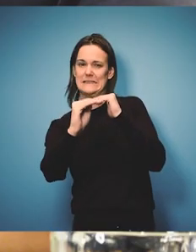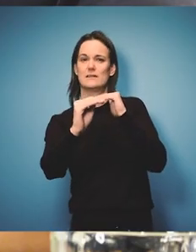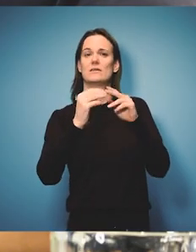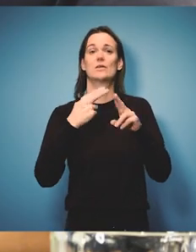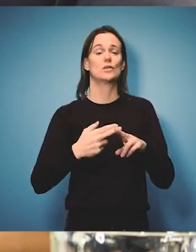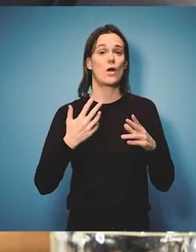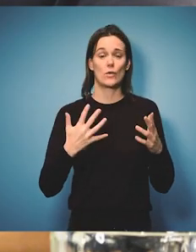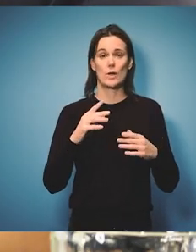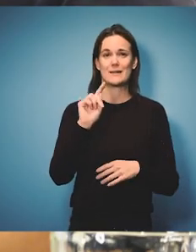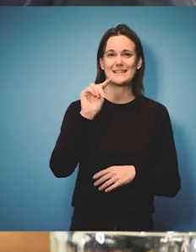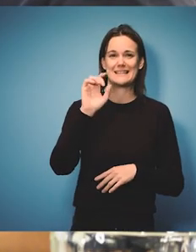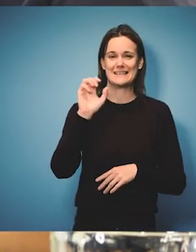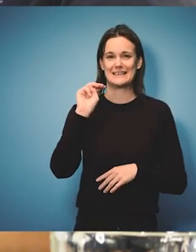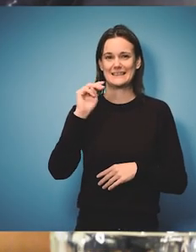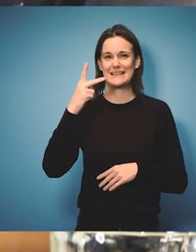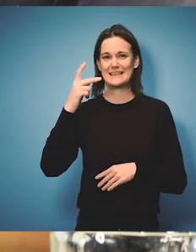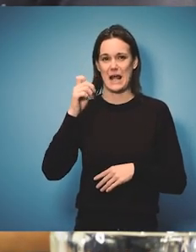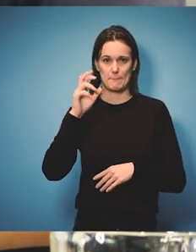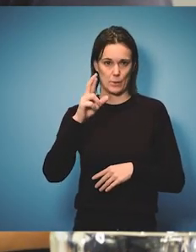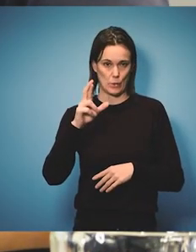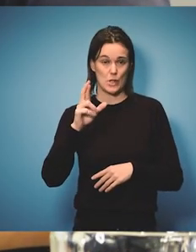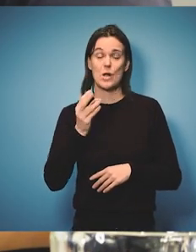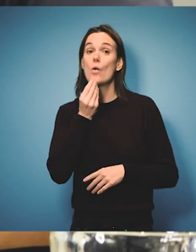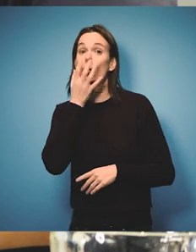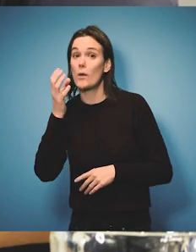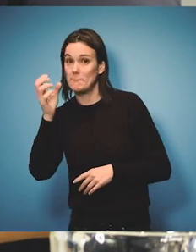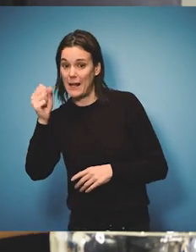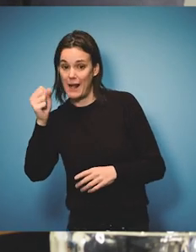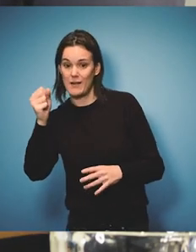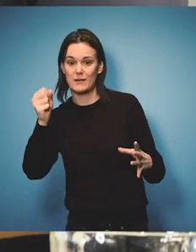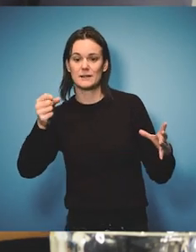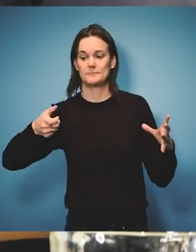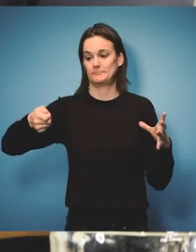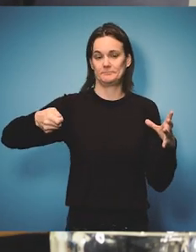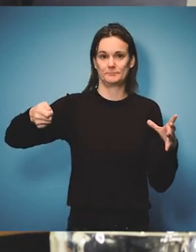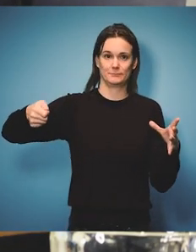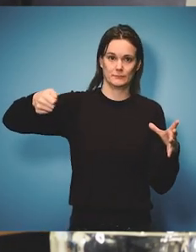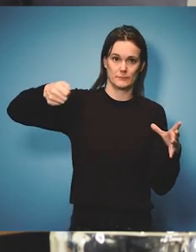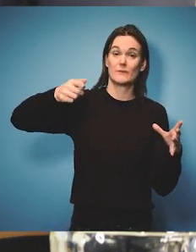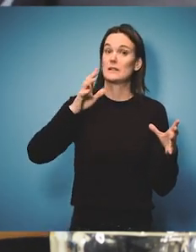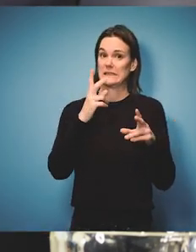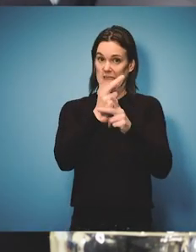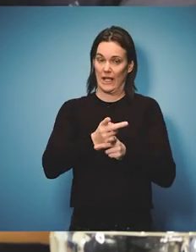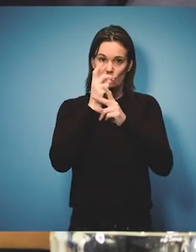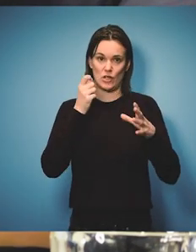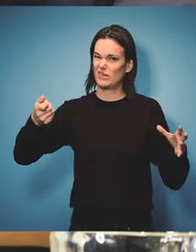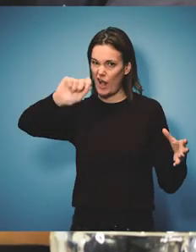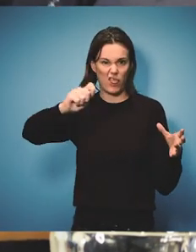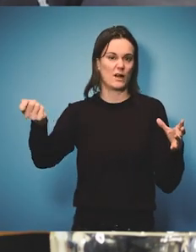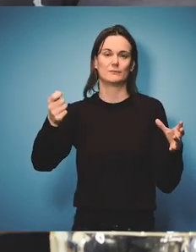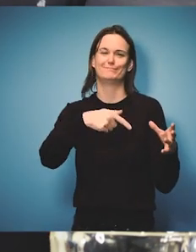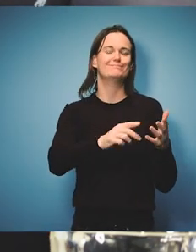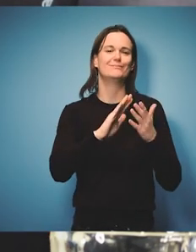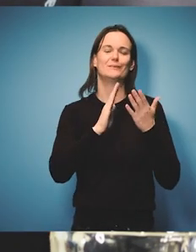temper them, is what they call it. So we're gonna add the warm milk into the mixture while it's going. And instead, if you put it all in at once